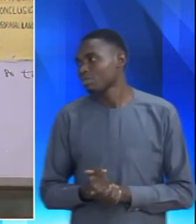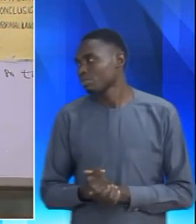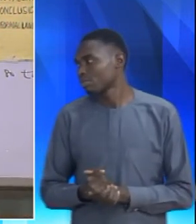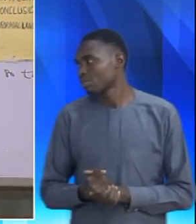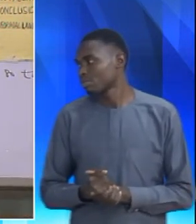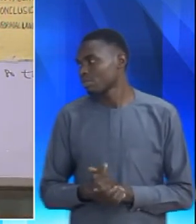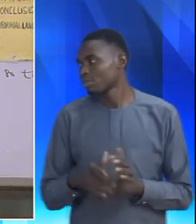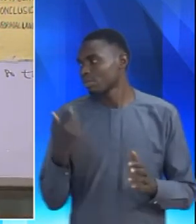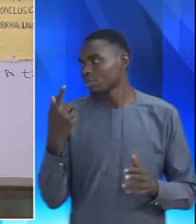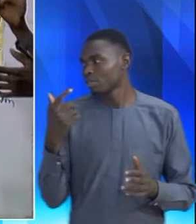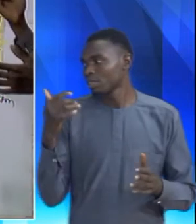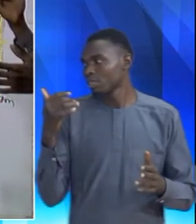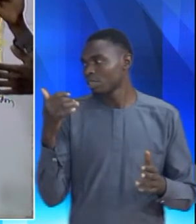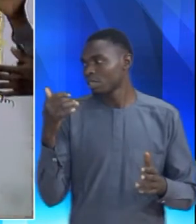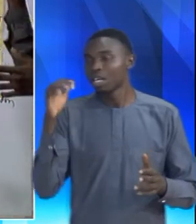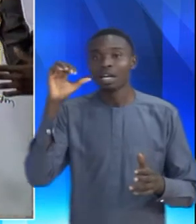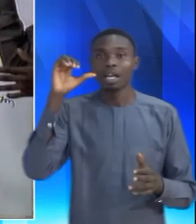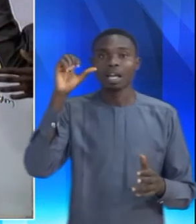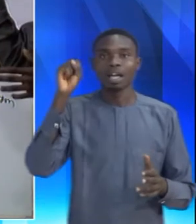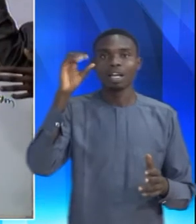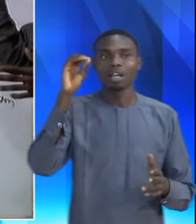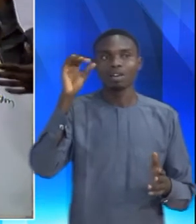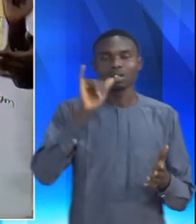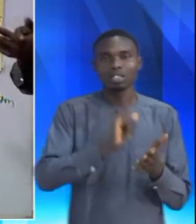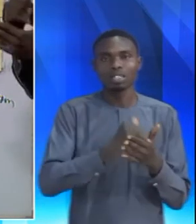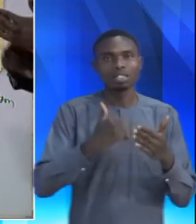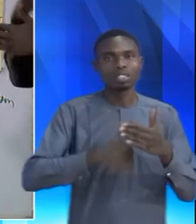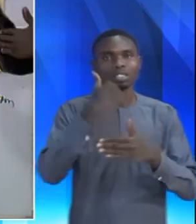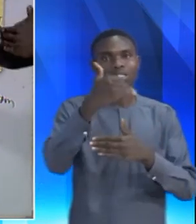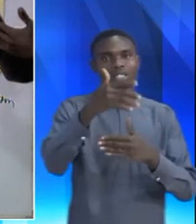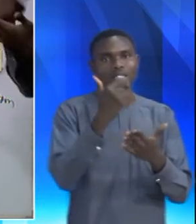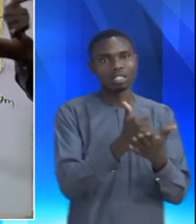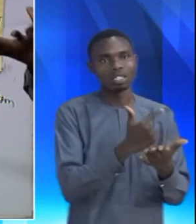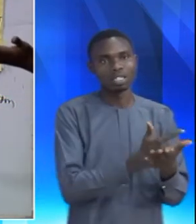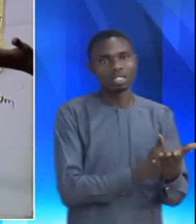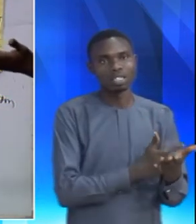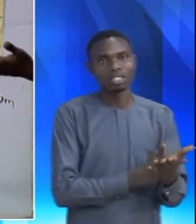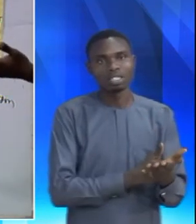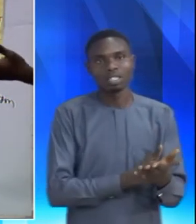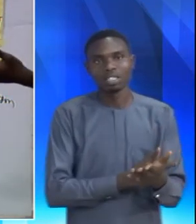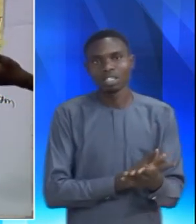will be easier